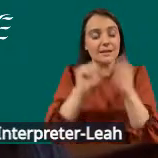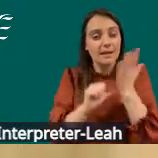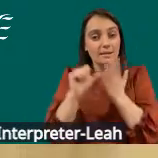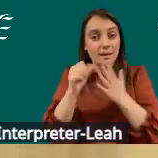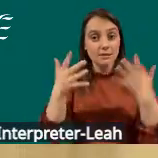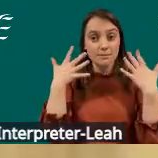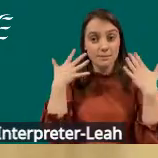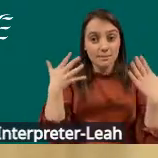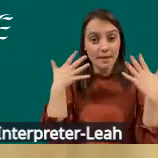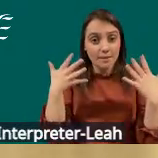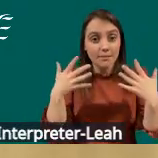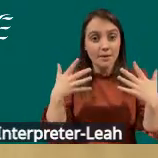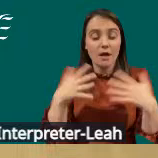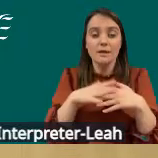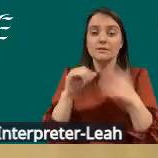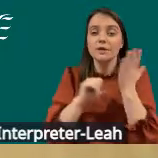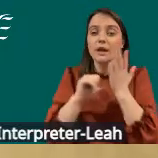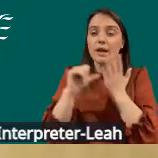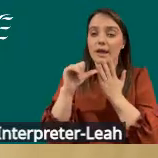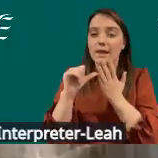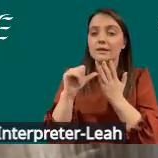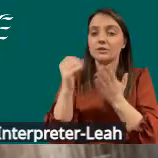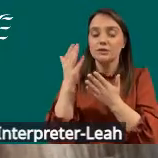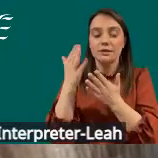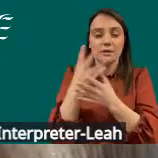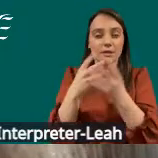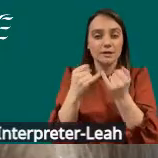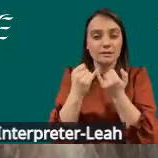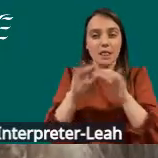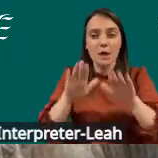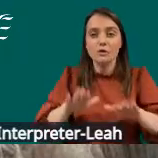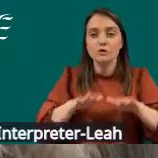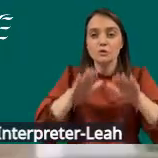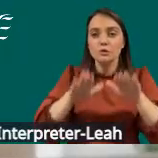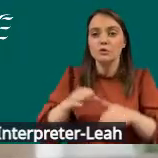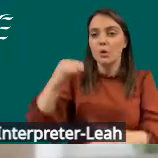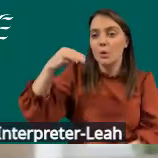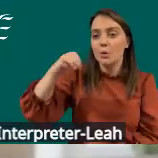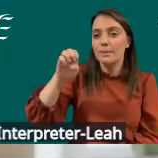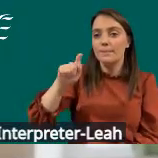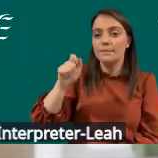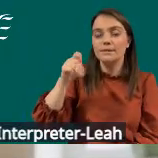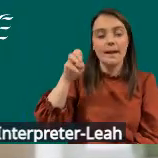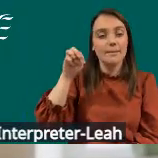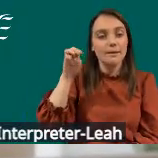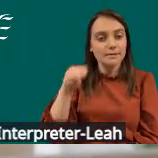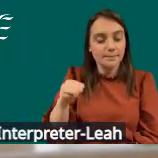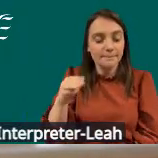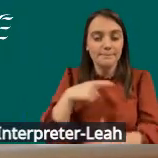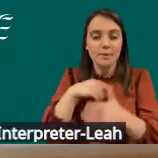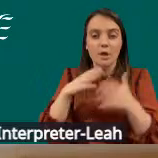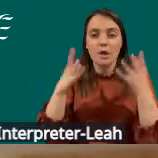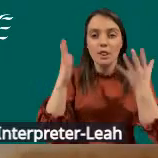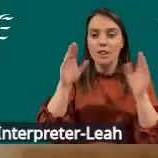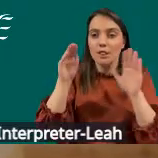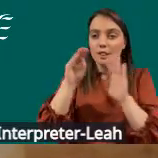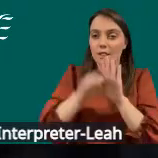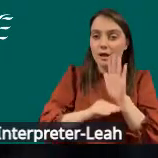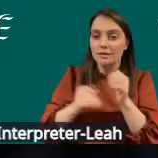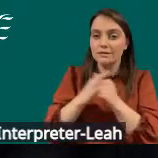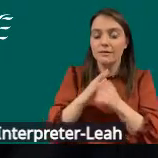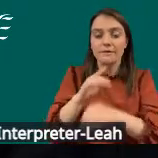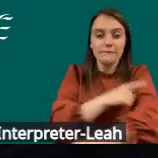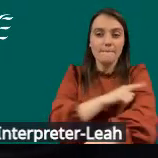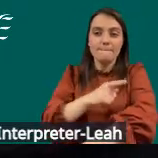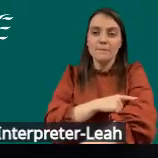menopause, there are aging factors emerging like slowing metabolism, loss of muscle mass, and decreasing physical